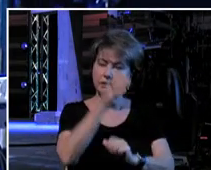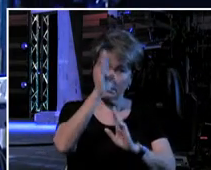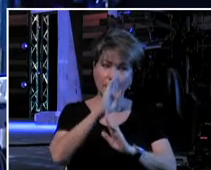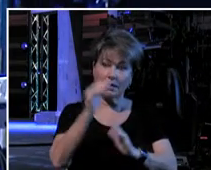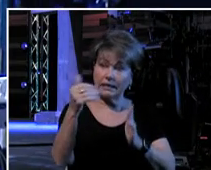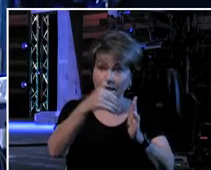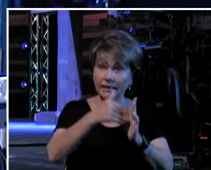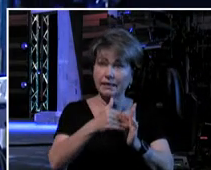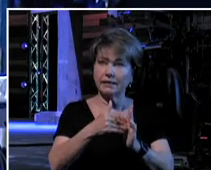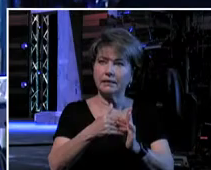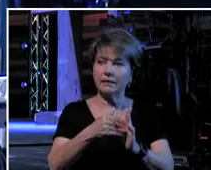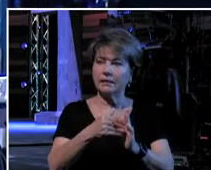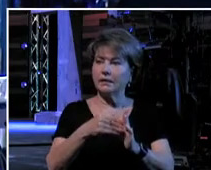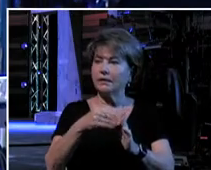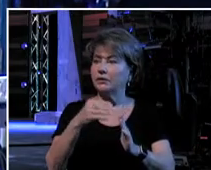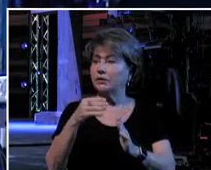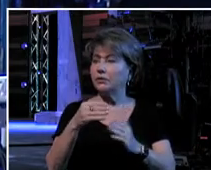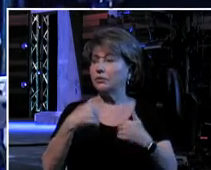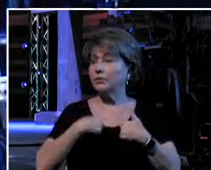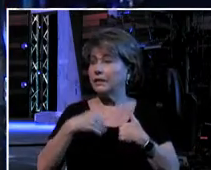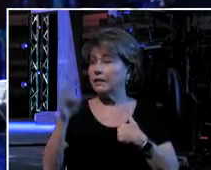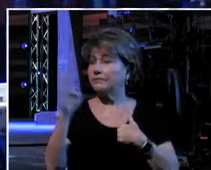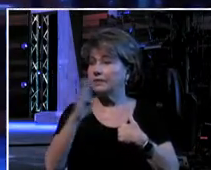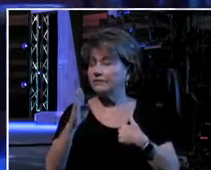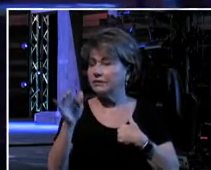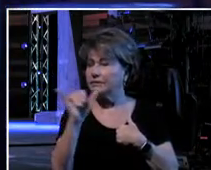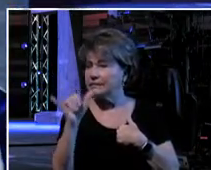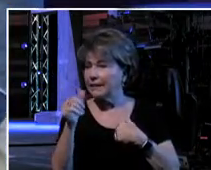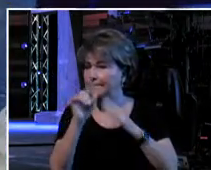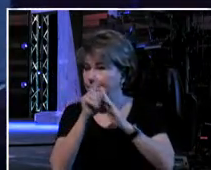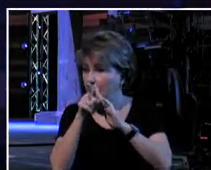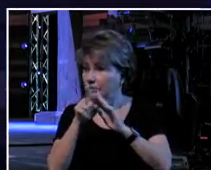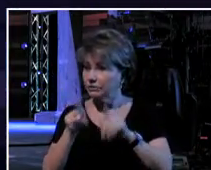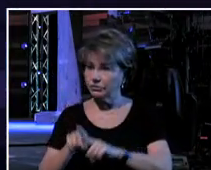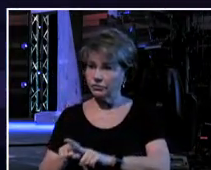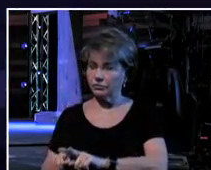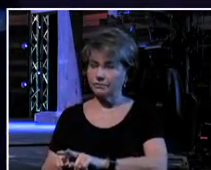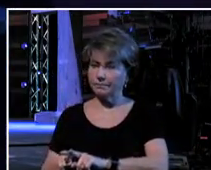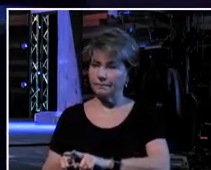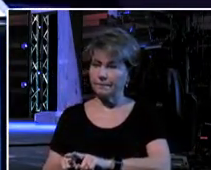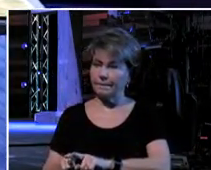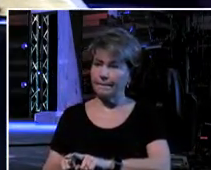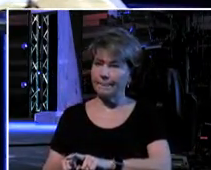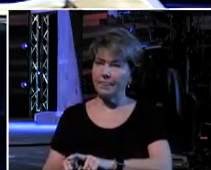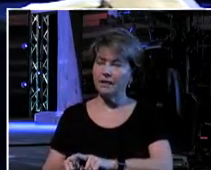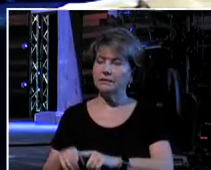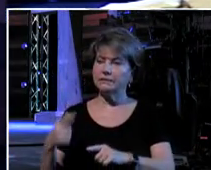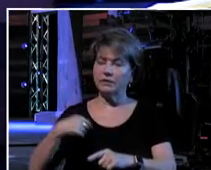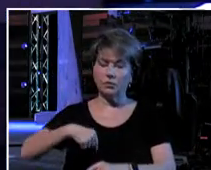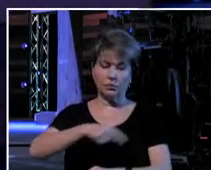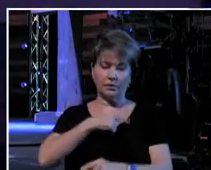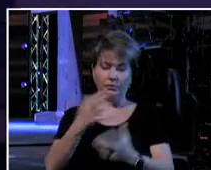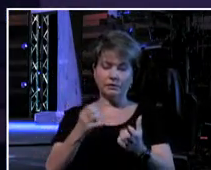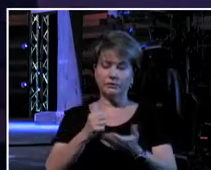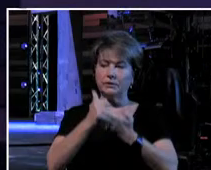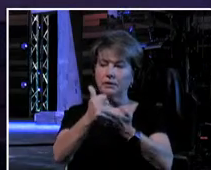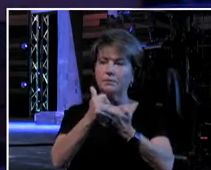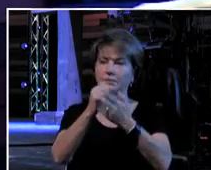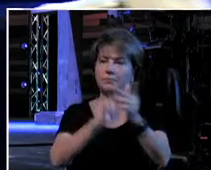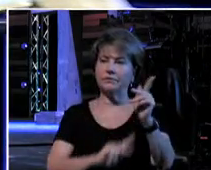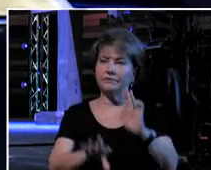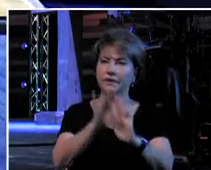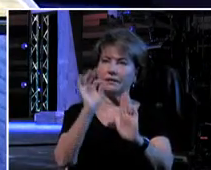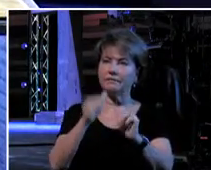can have a never the same moment. Now, fellowship is all about, again, helping people find and follow Jesus